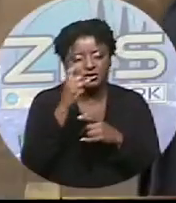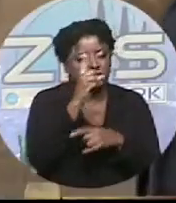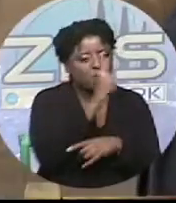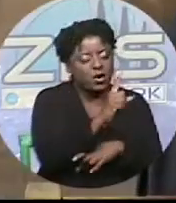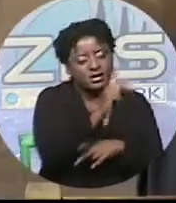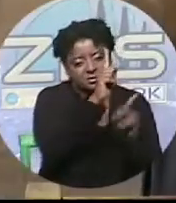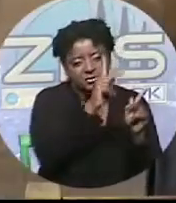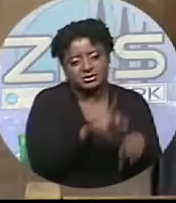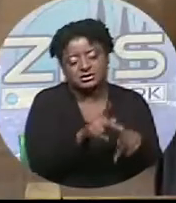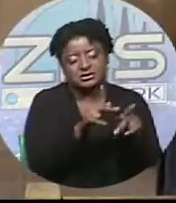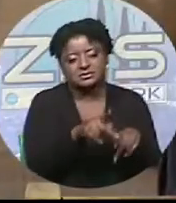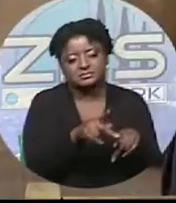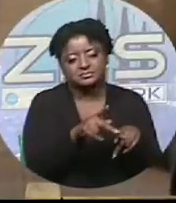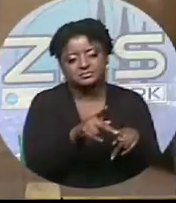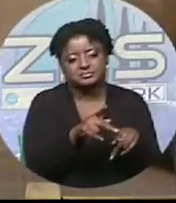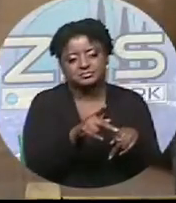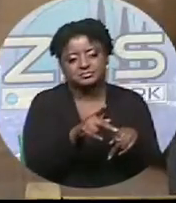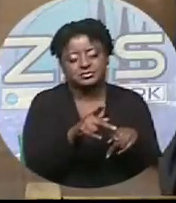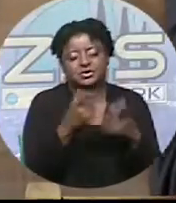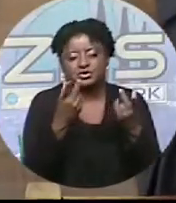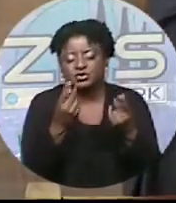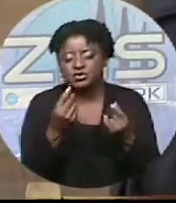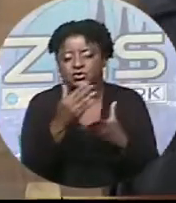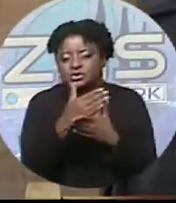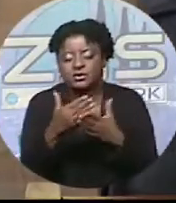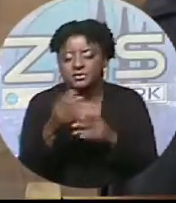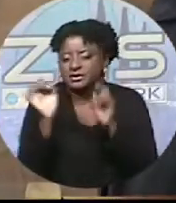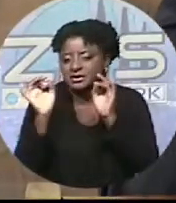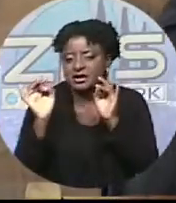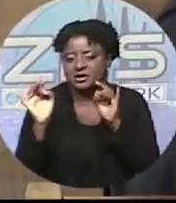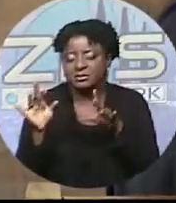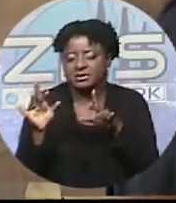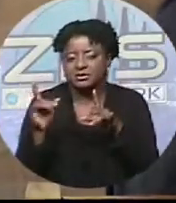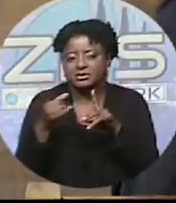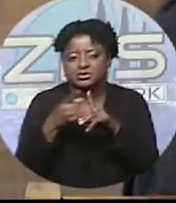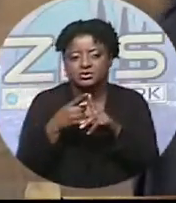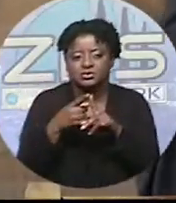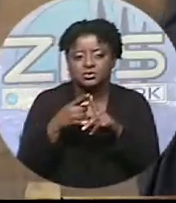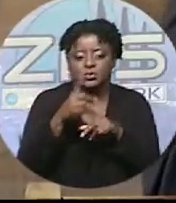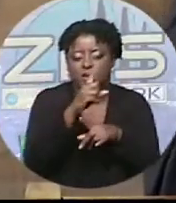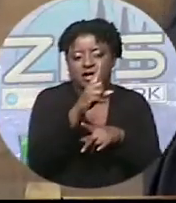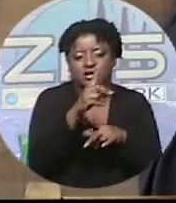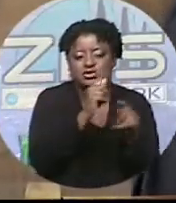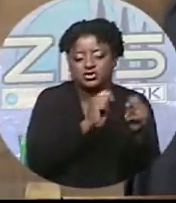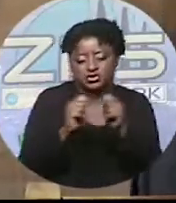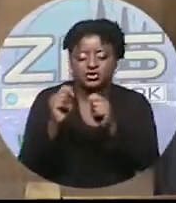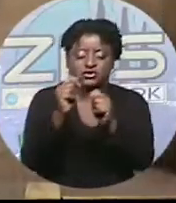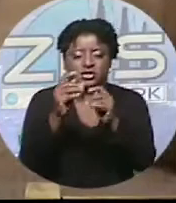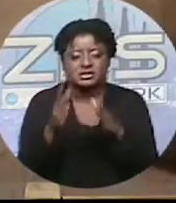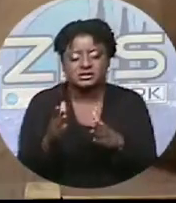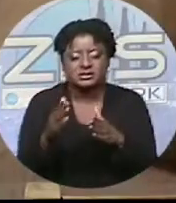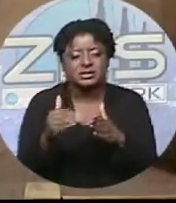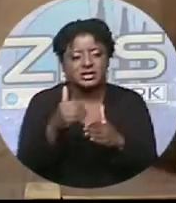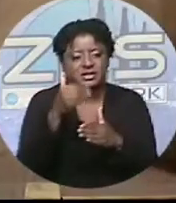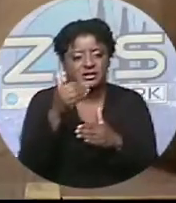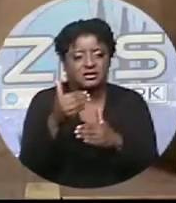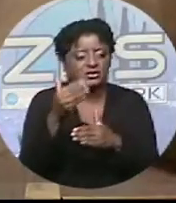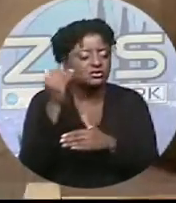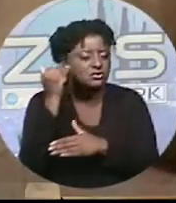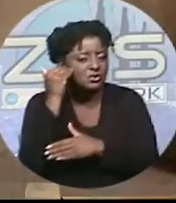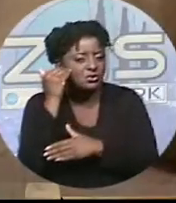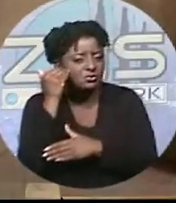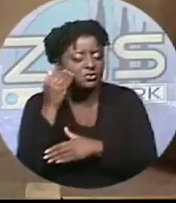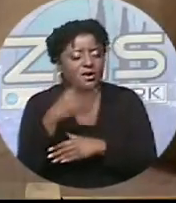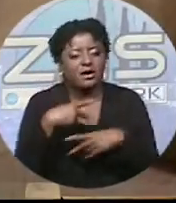it just takes one a week to do something terrible to one of the tourists. The next thing you know, you have